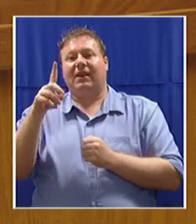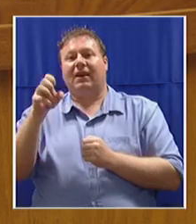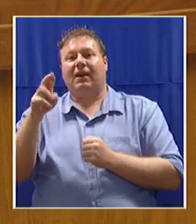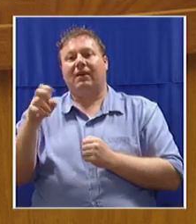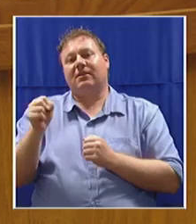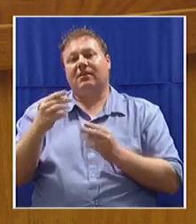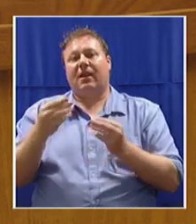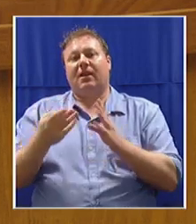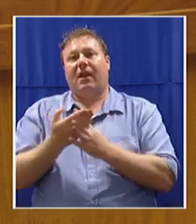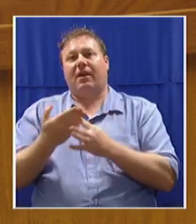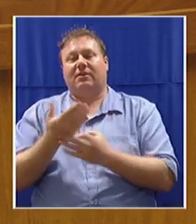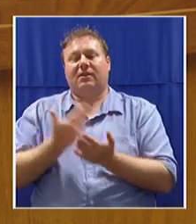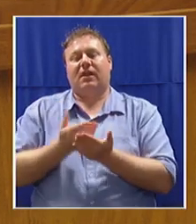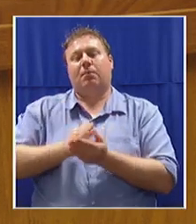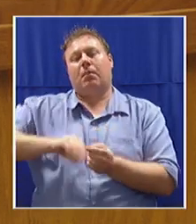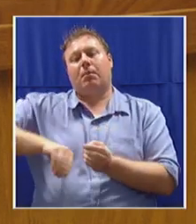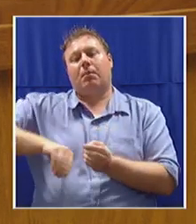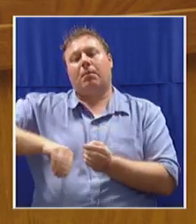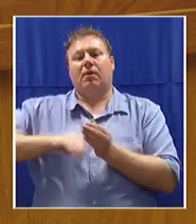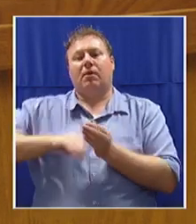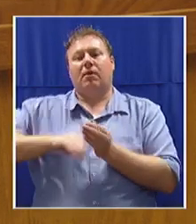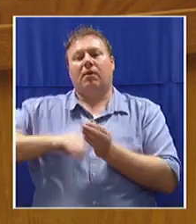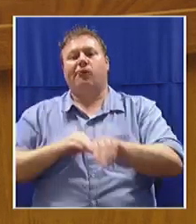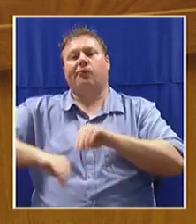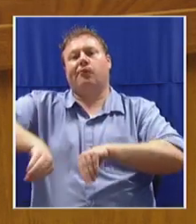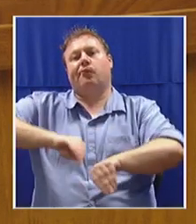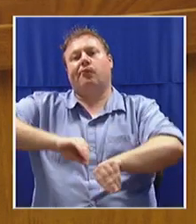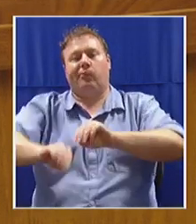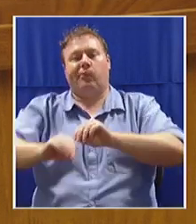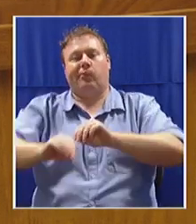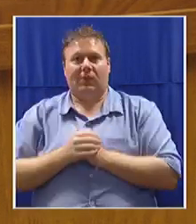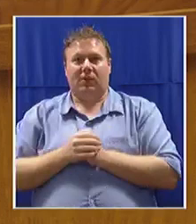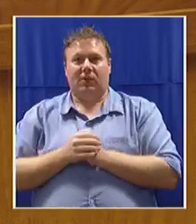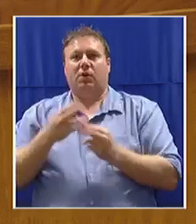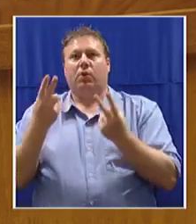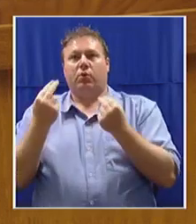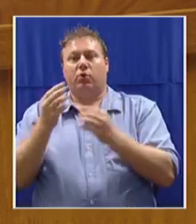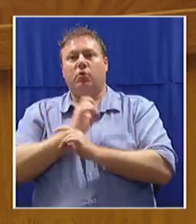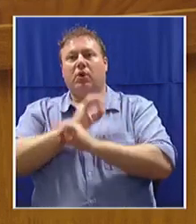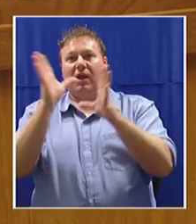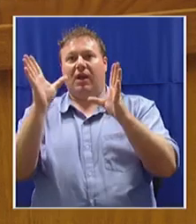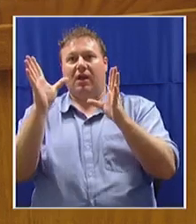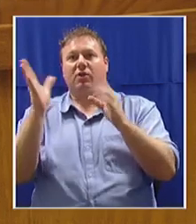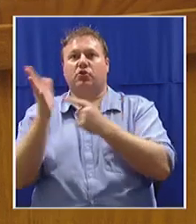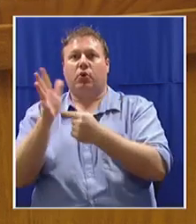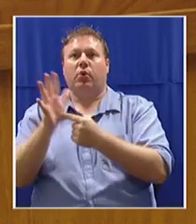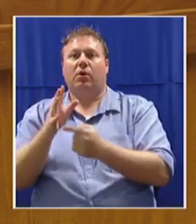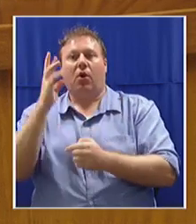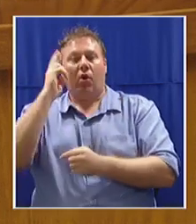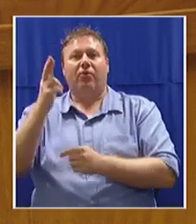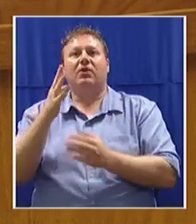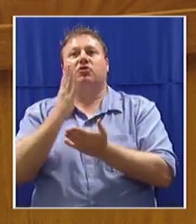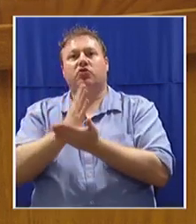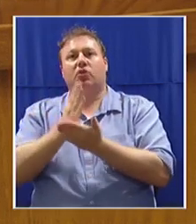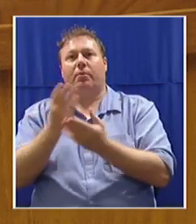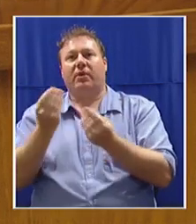able to channel money into their coffers. So we look forward to this new era of transparency, and hopefully it will prevent things